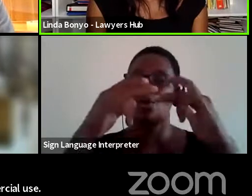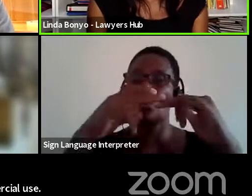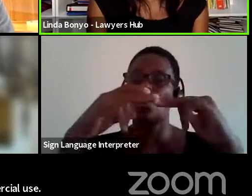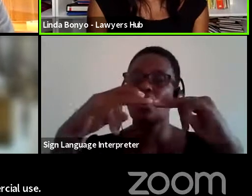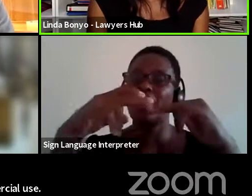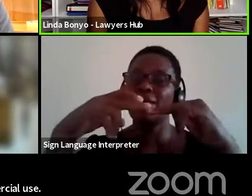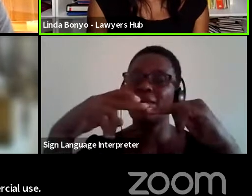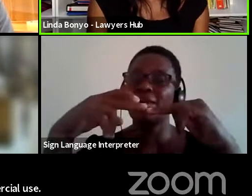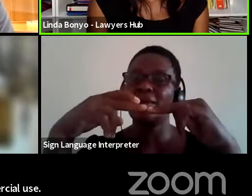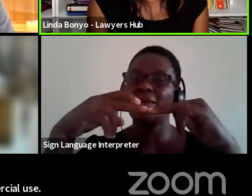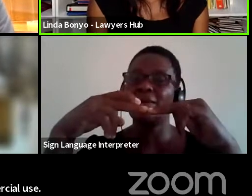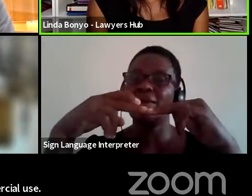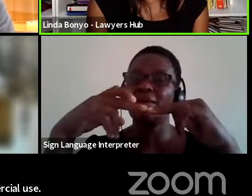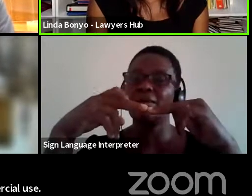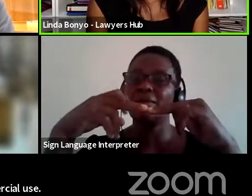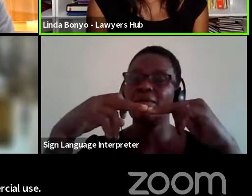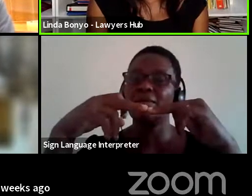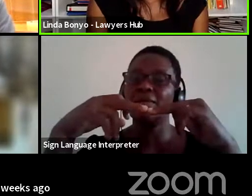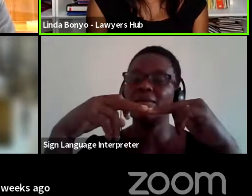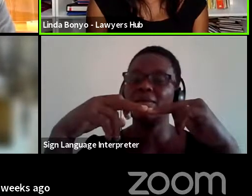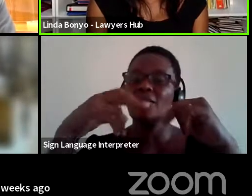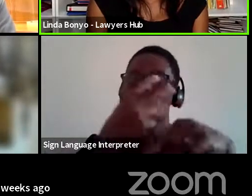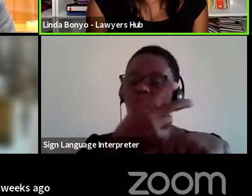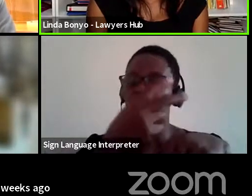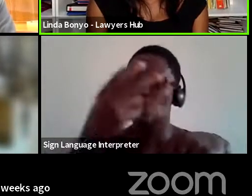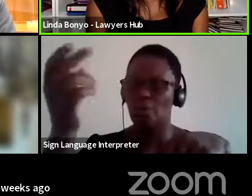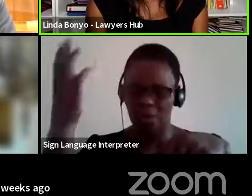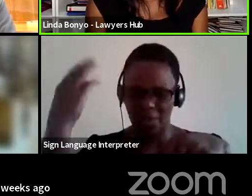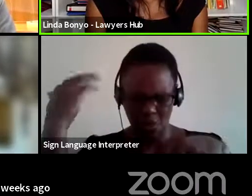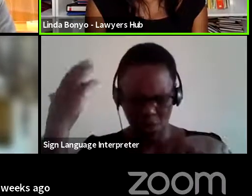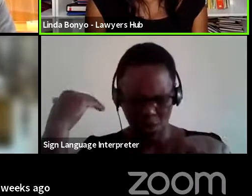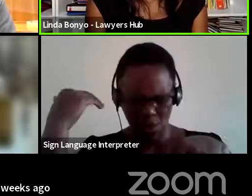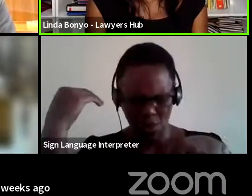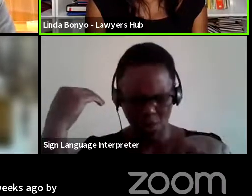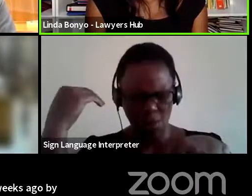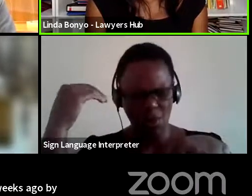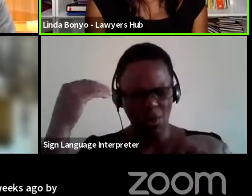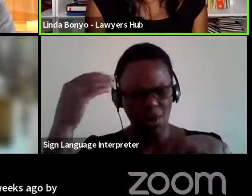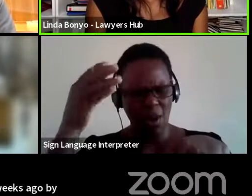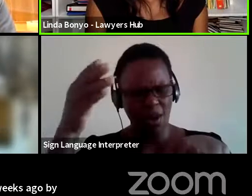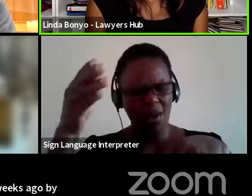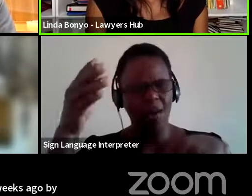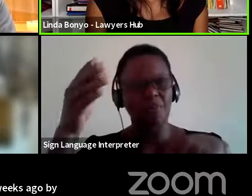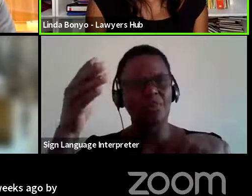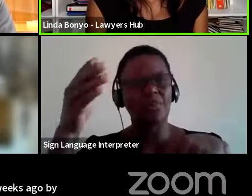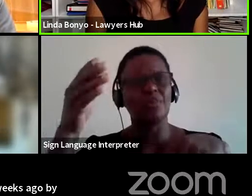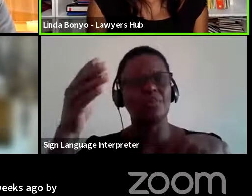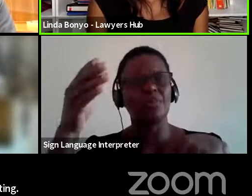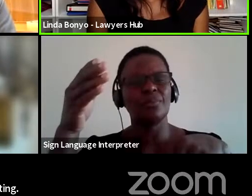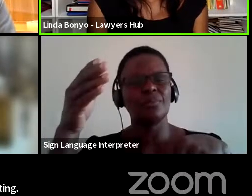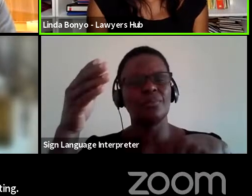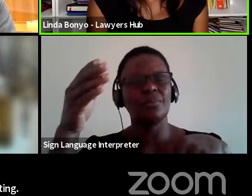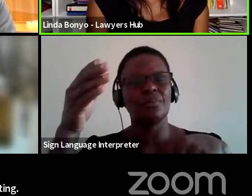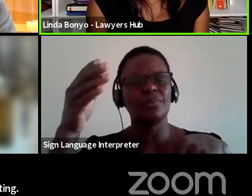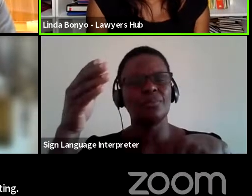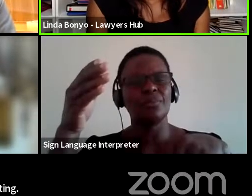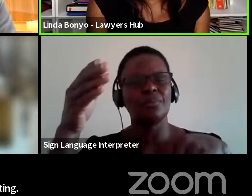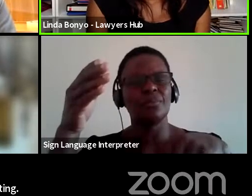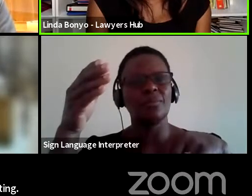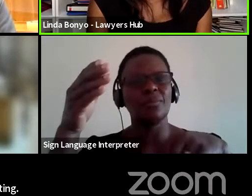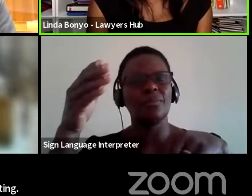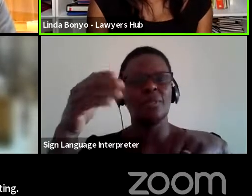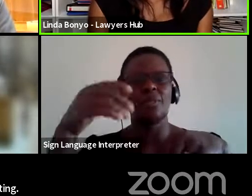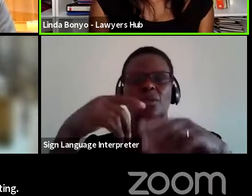report that's just out, I think 2 weeks ago by Mozilla Fellows, indicating, the political influencers